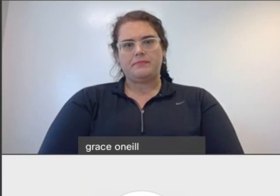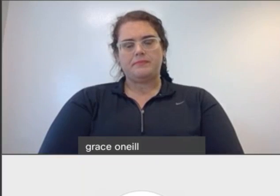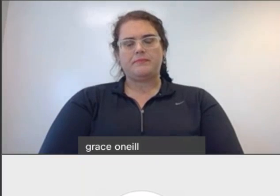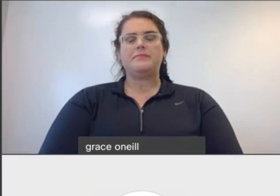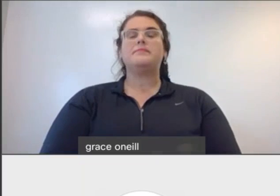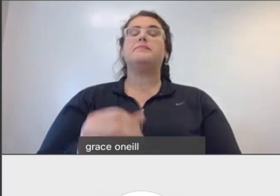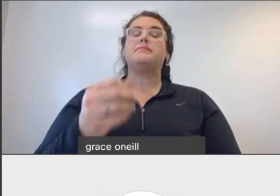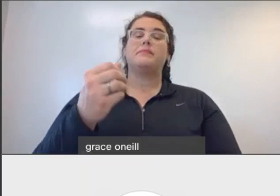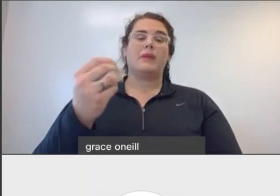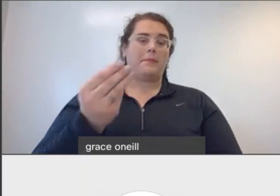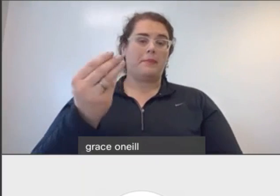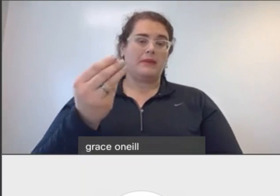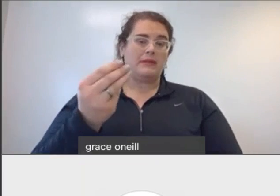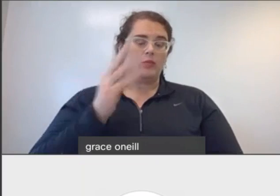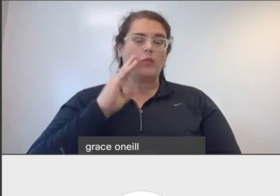HCBS